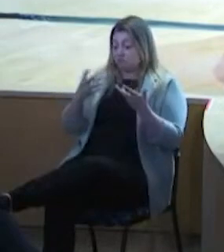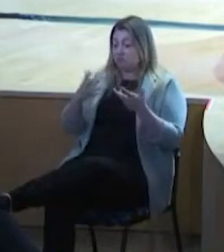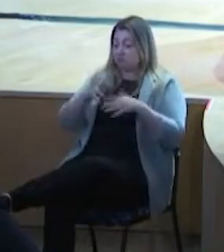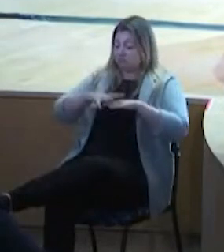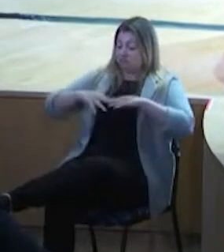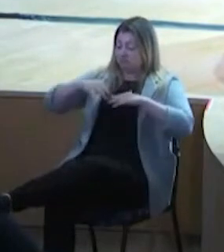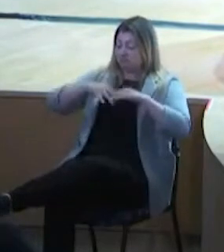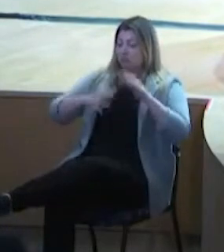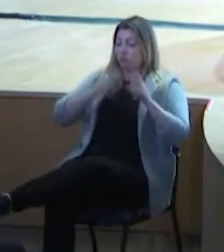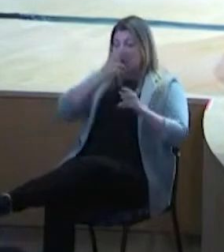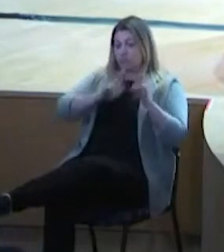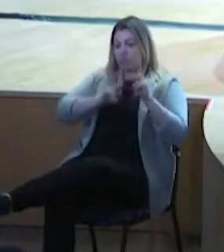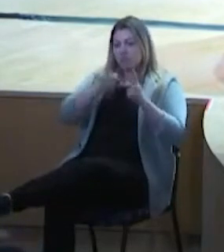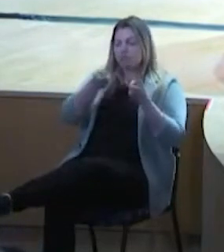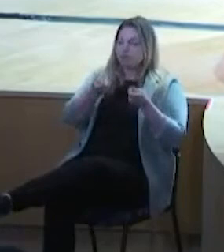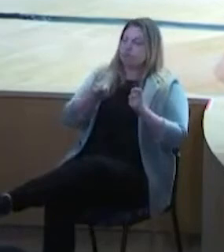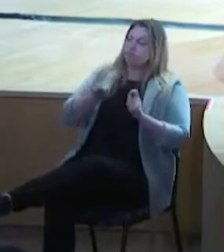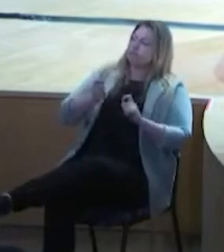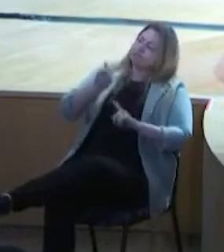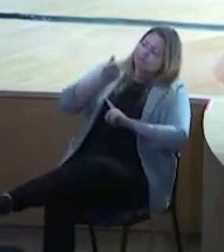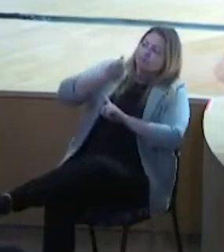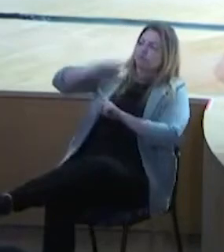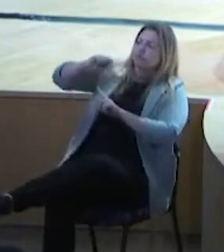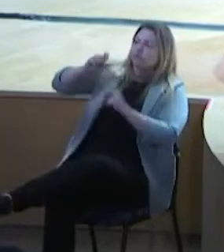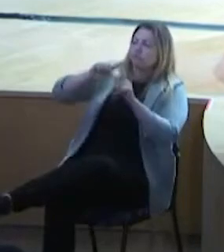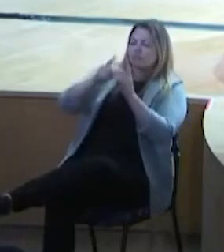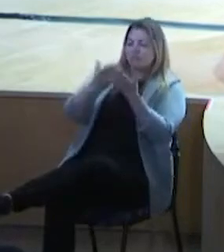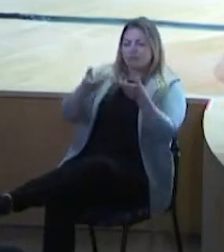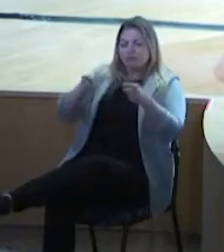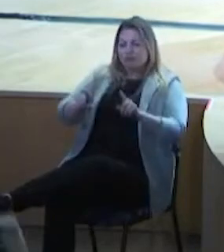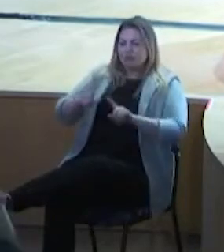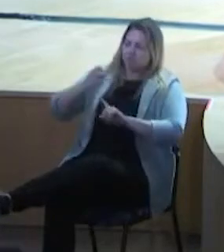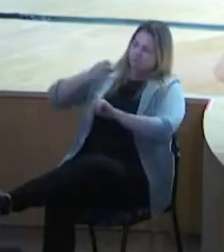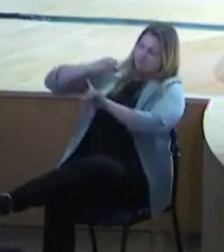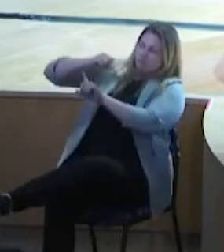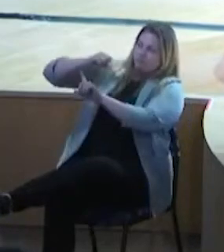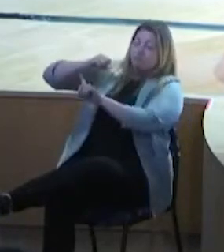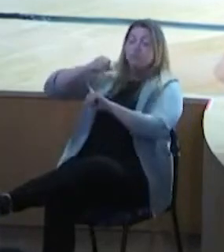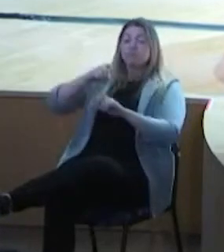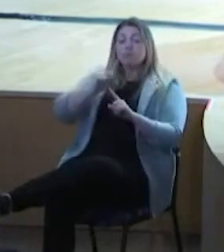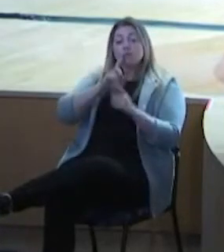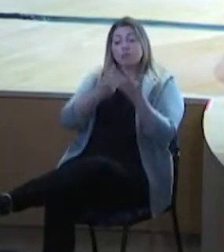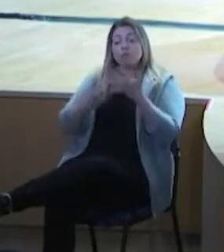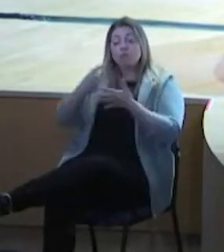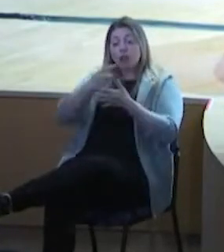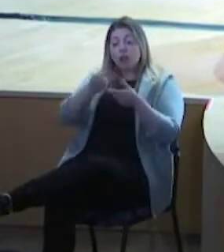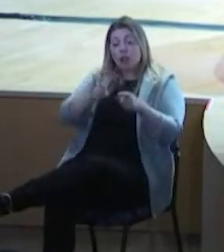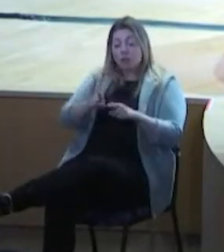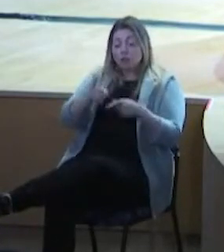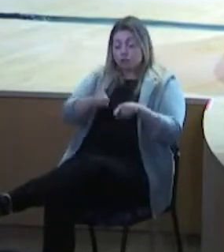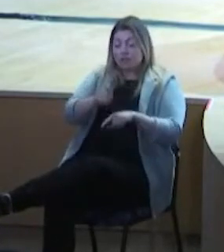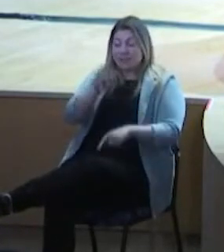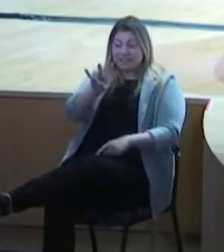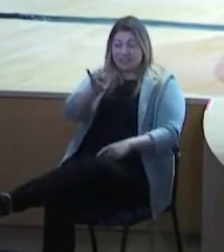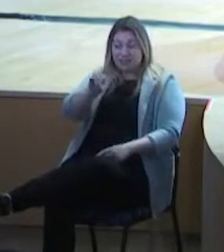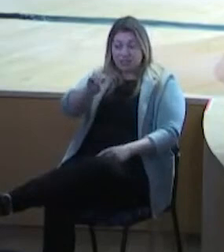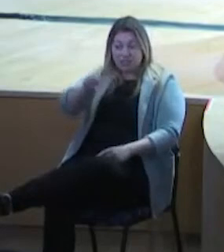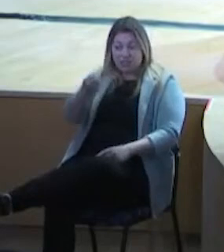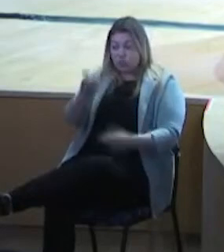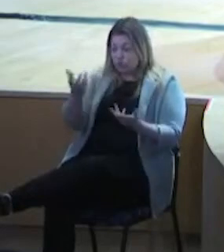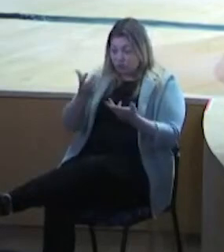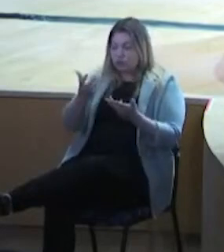people got together and kind of stood up against some of the things that were happening. The main issue at the time in the 70s was the loss of